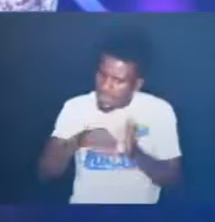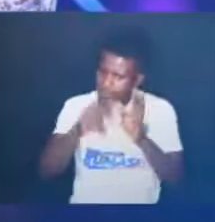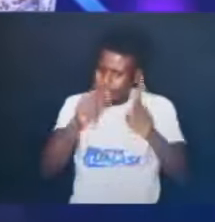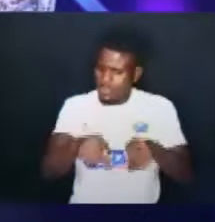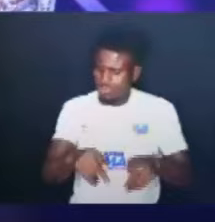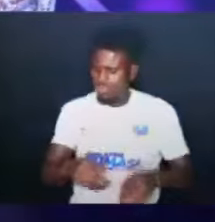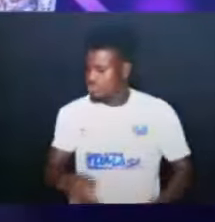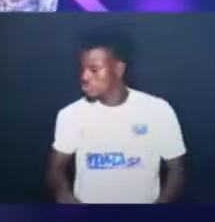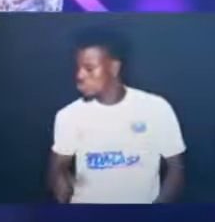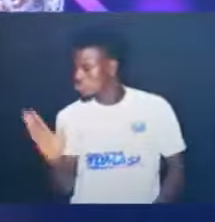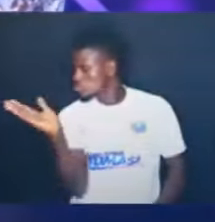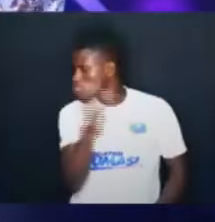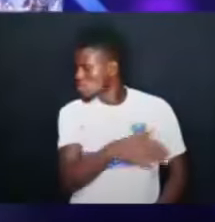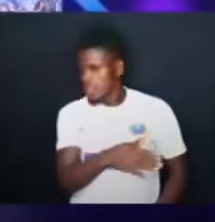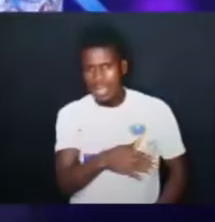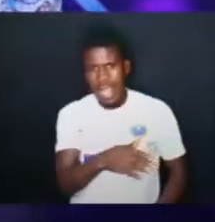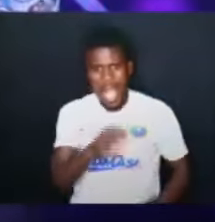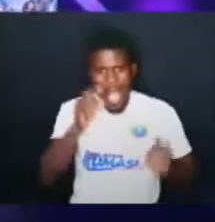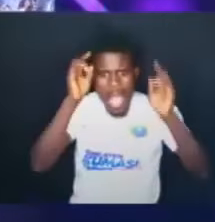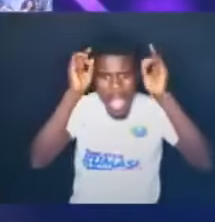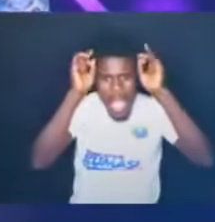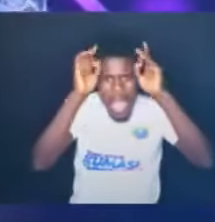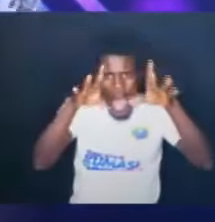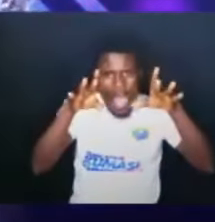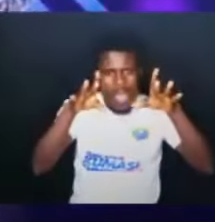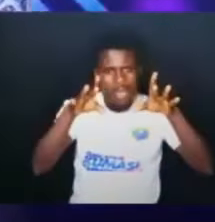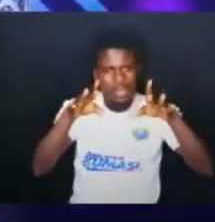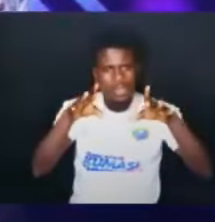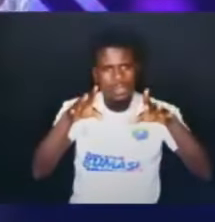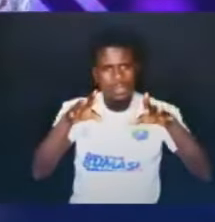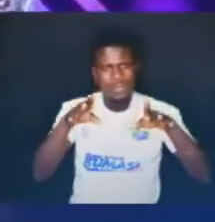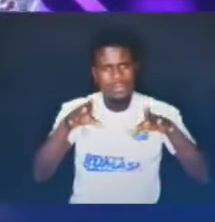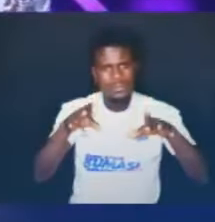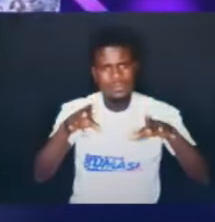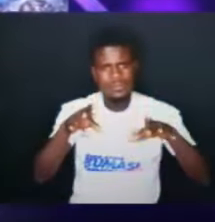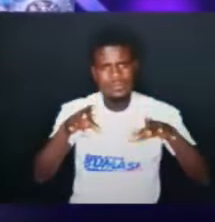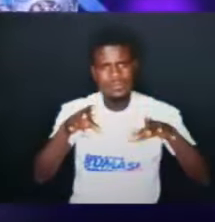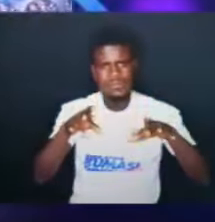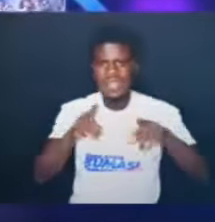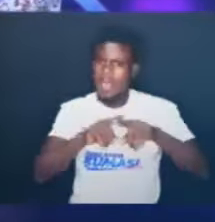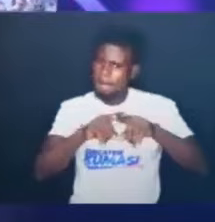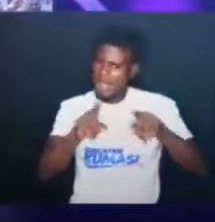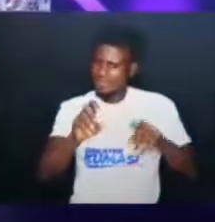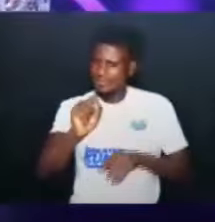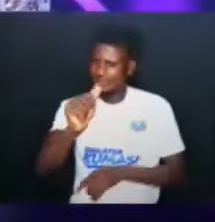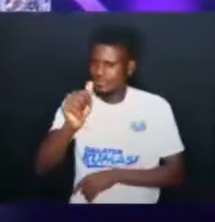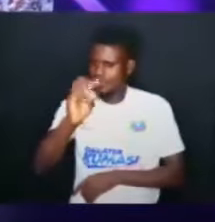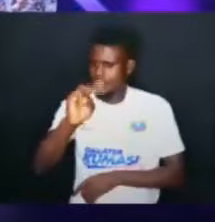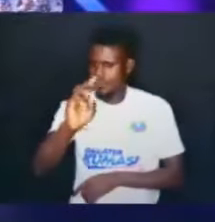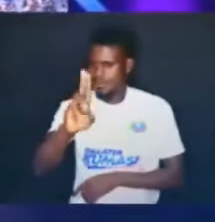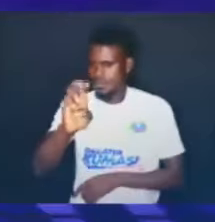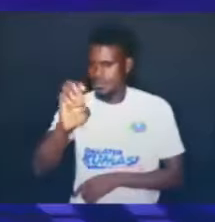willing, it is dangerous. Now, so when Yami Semra, Nani Ben Niswa, a wee. But Samuel